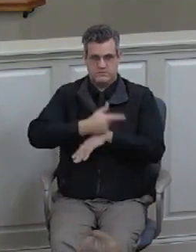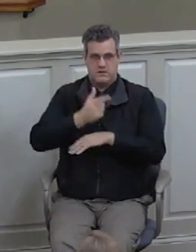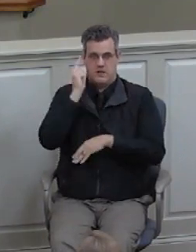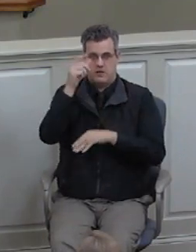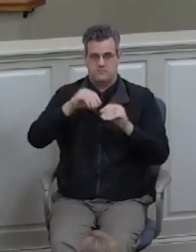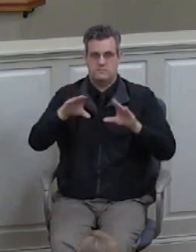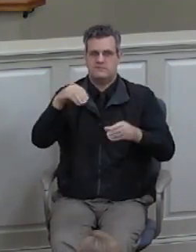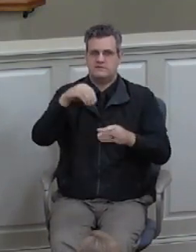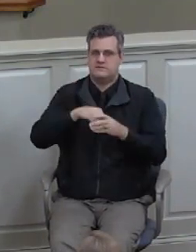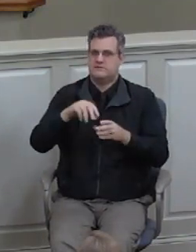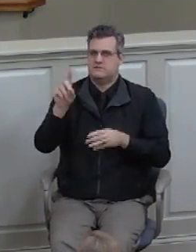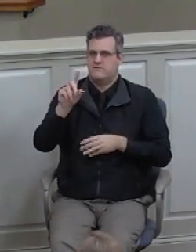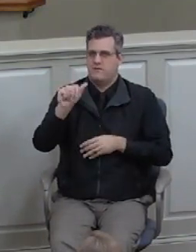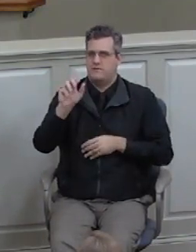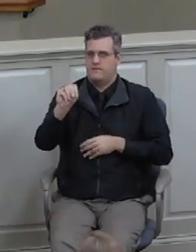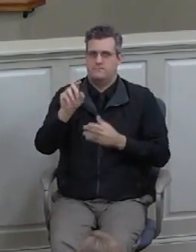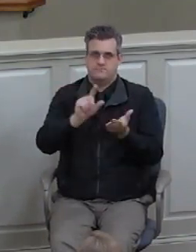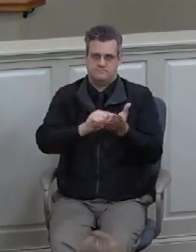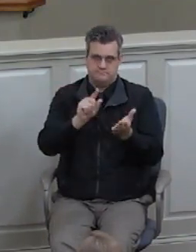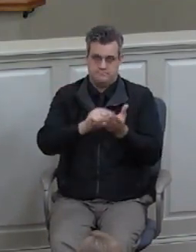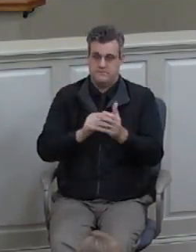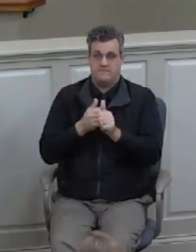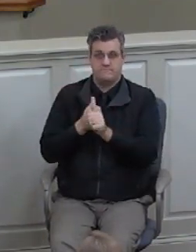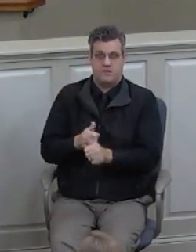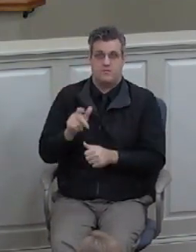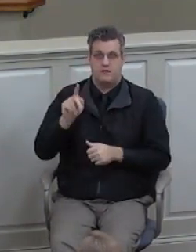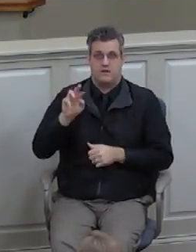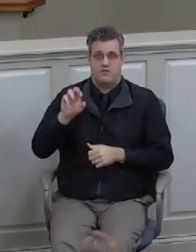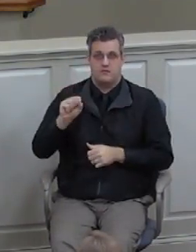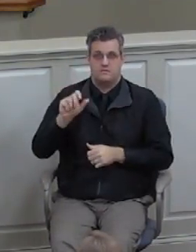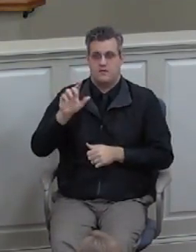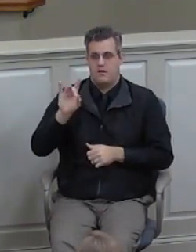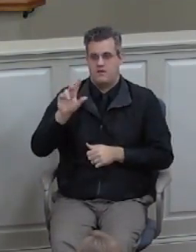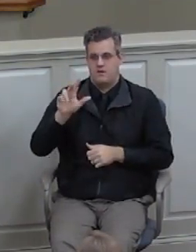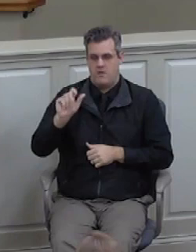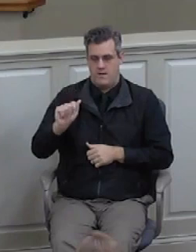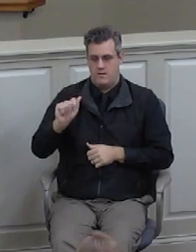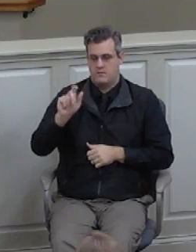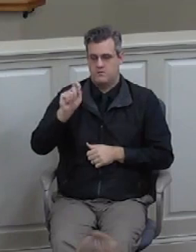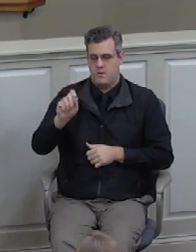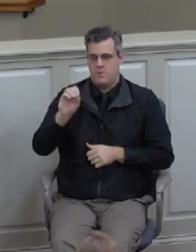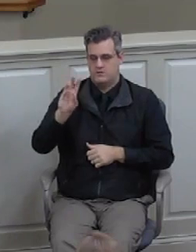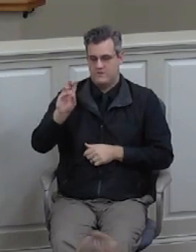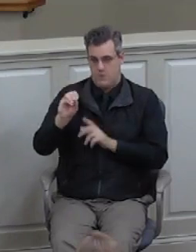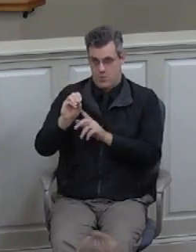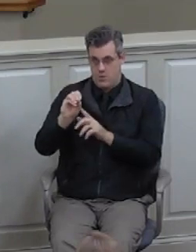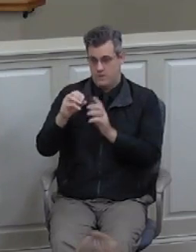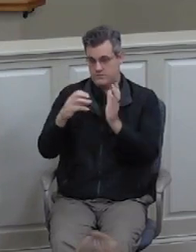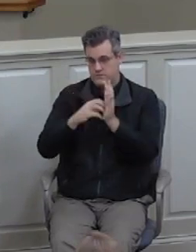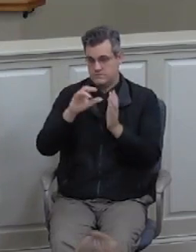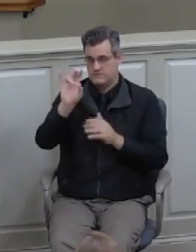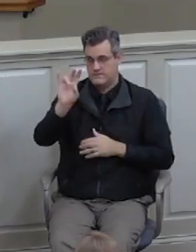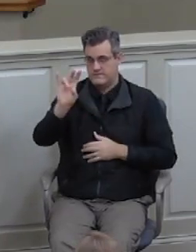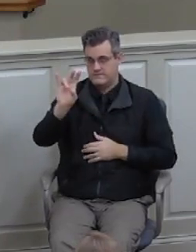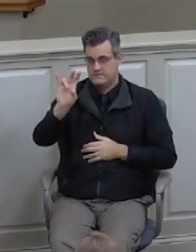Advocate Messenger of Danville, Kentucky, pursuant to KRS 83A.060 subsection